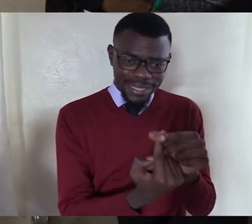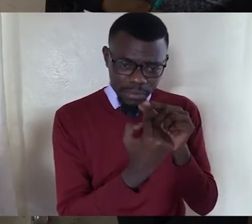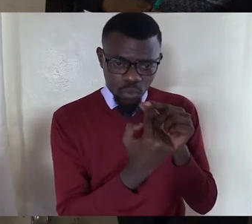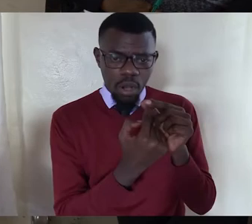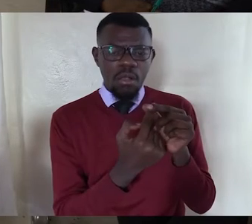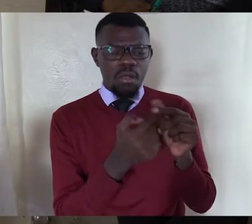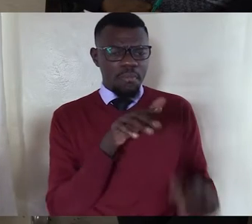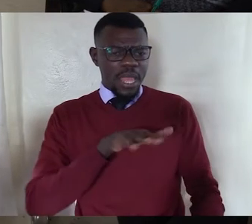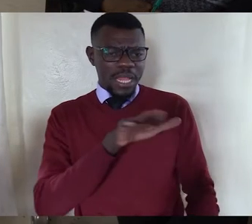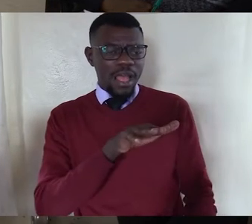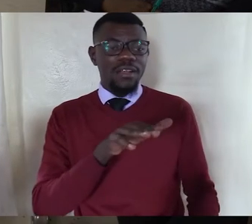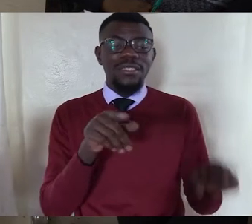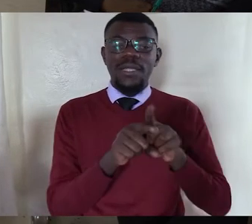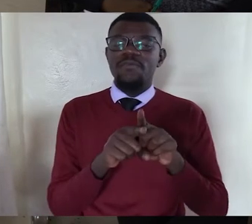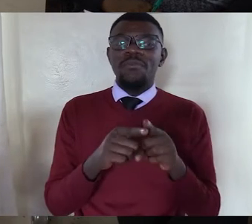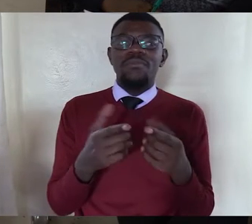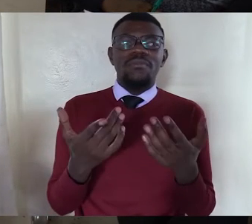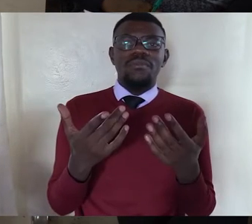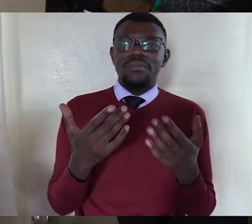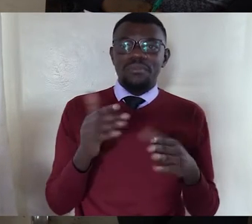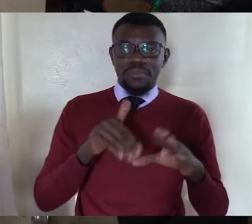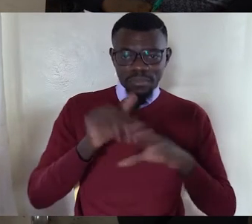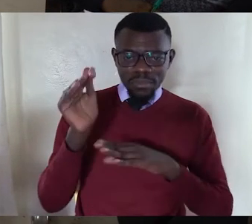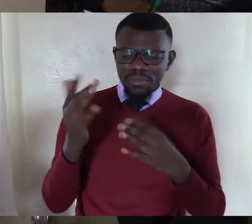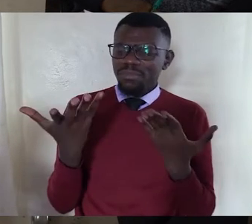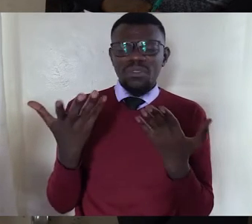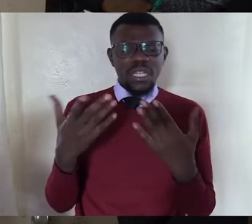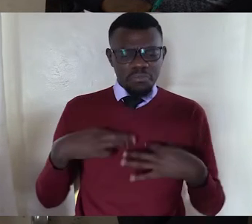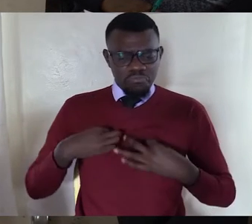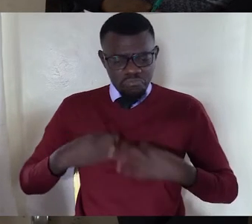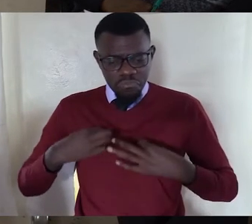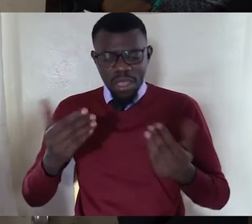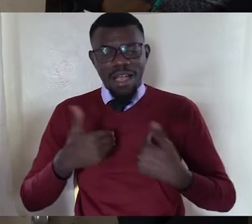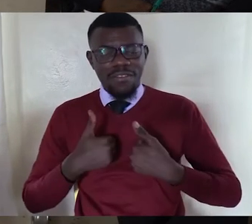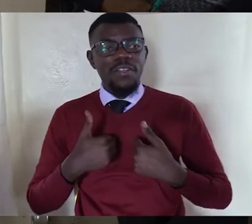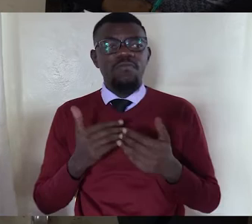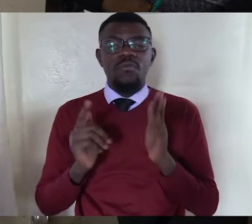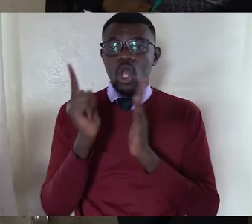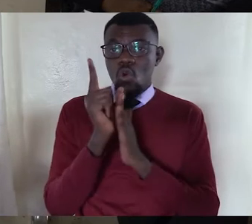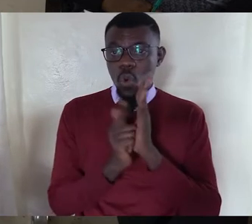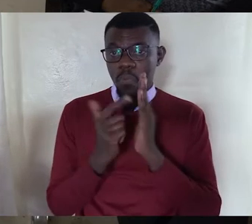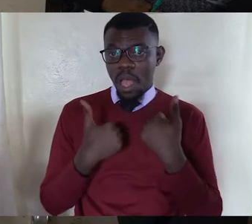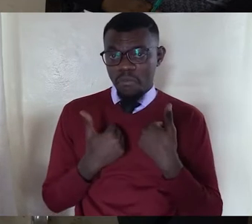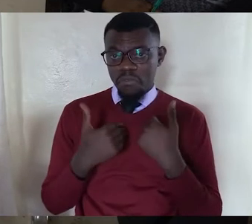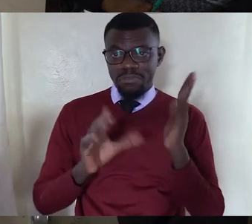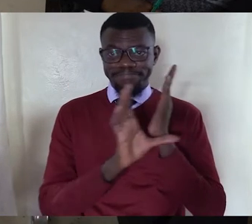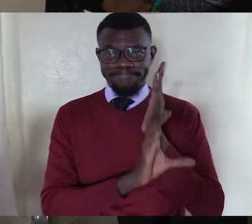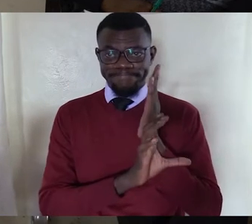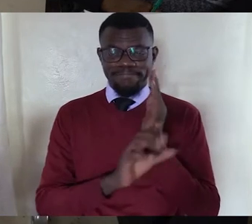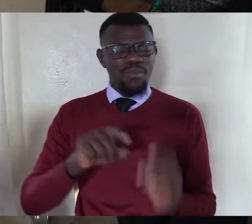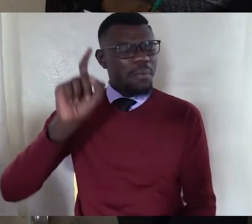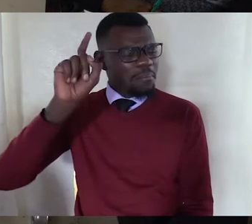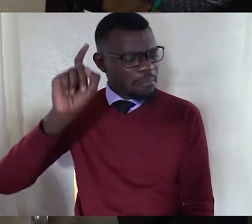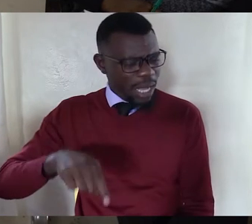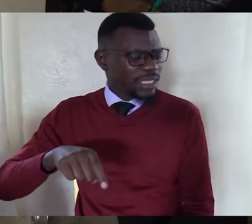area. Like we have had, when we say men in uniform, and of course the legal framework in our country that requires